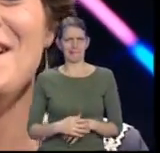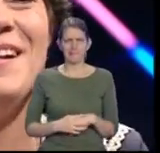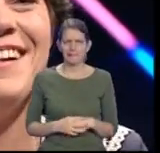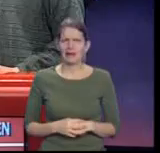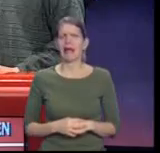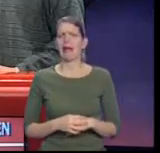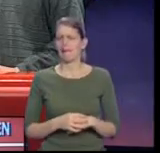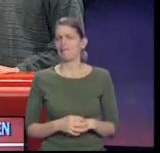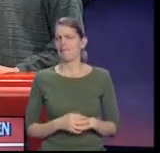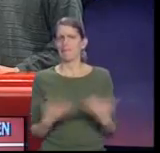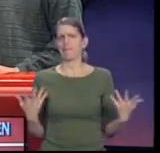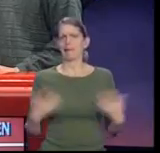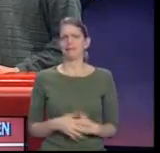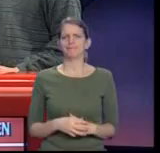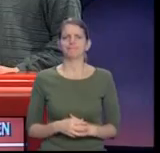must be